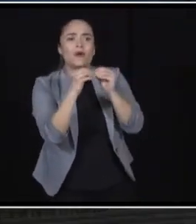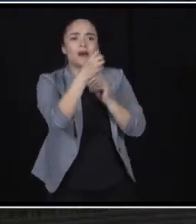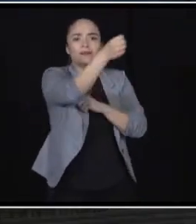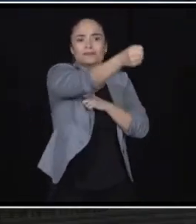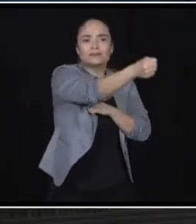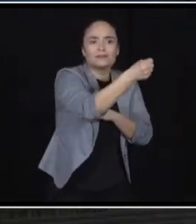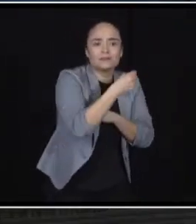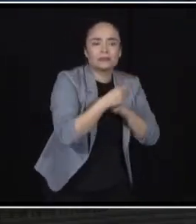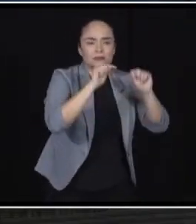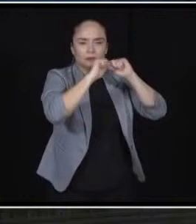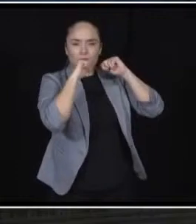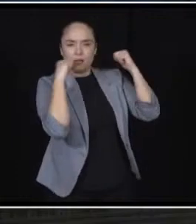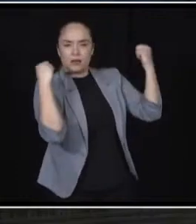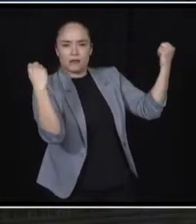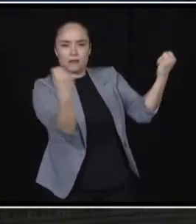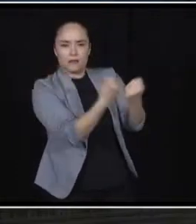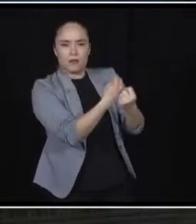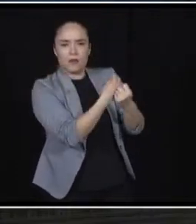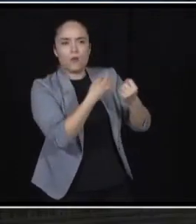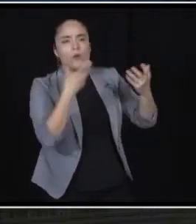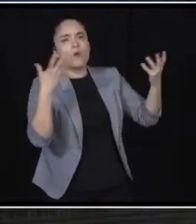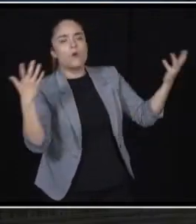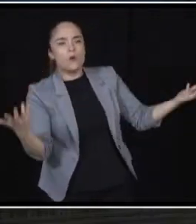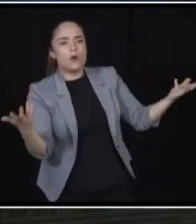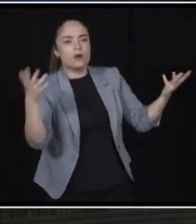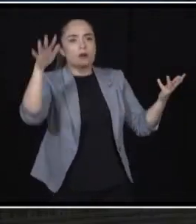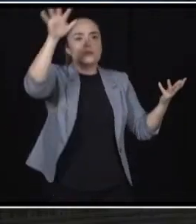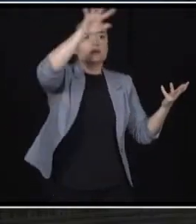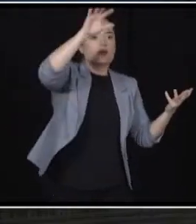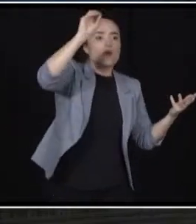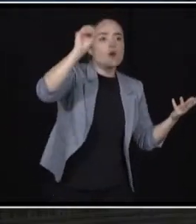other parts of the province that don't have high levels